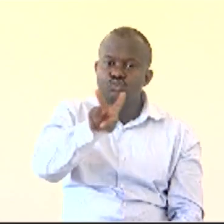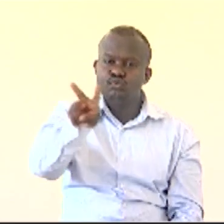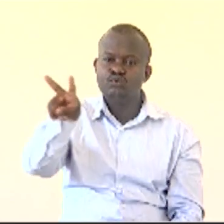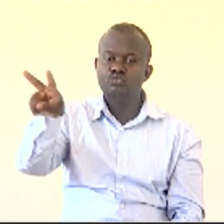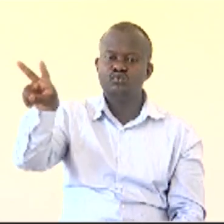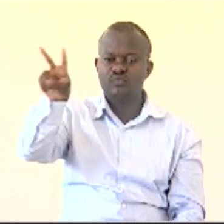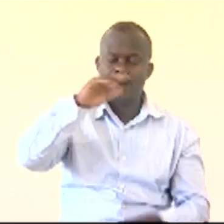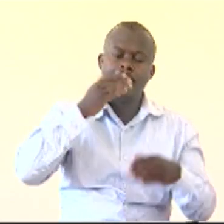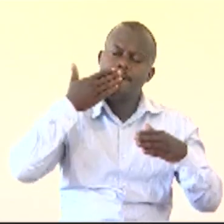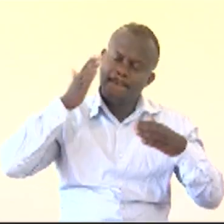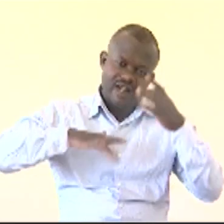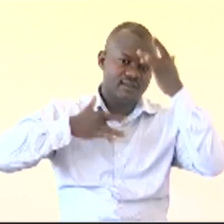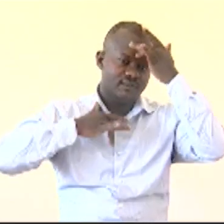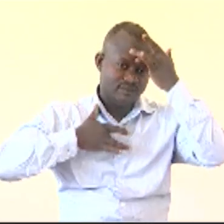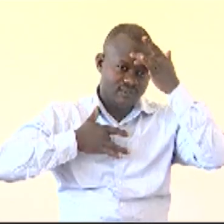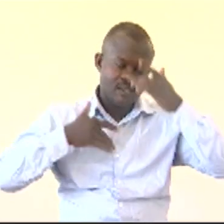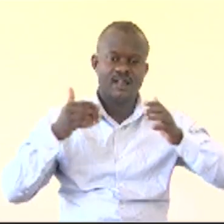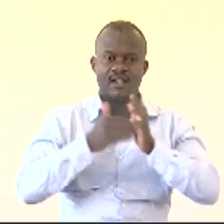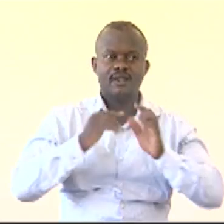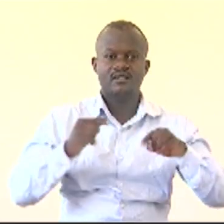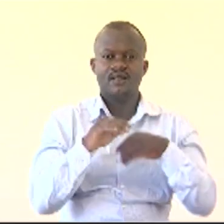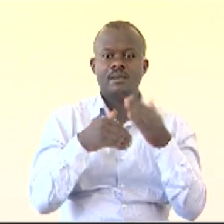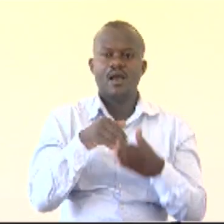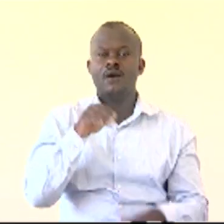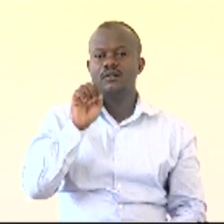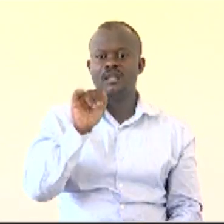disease. We're also going to discuss about typhoid.